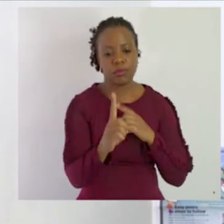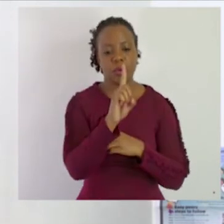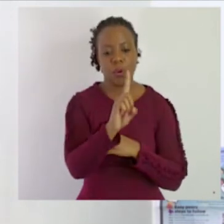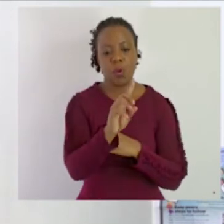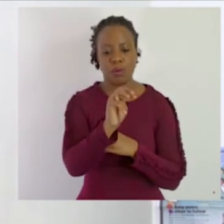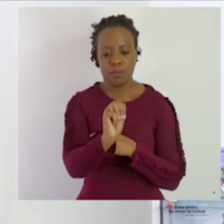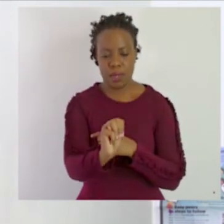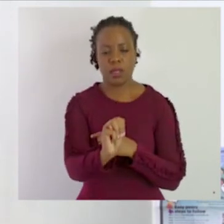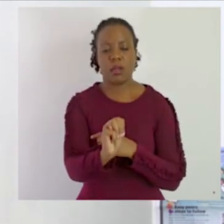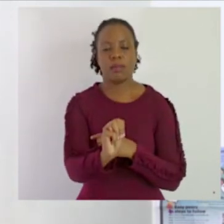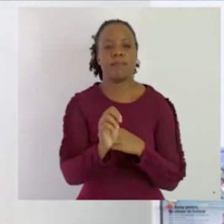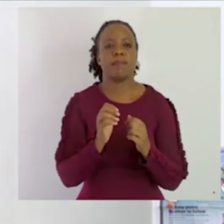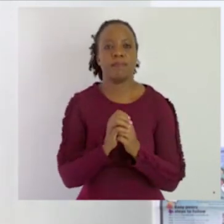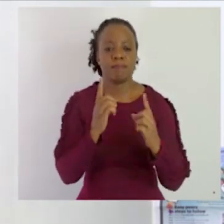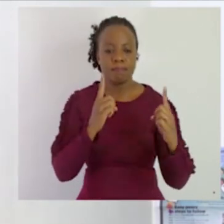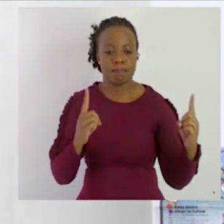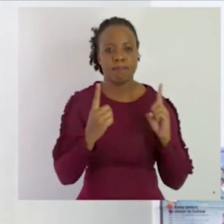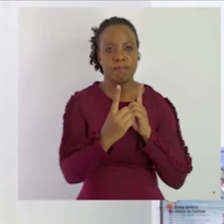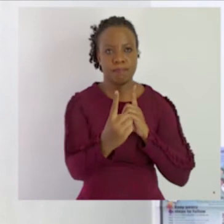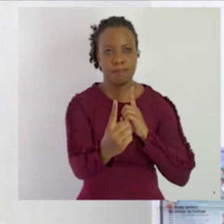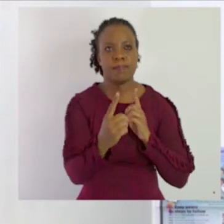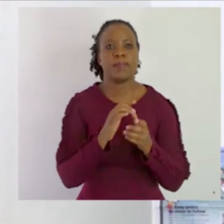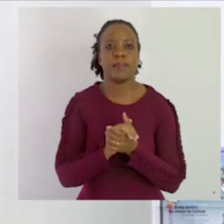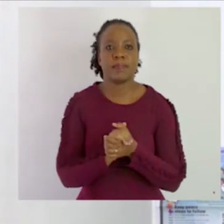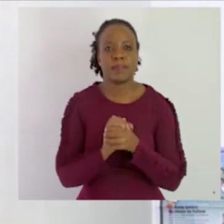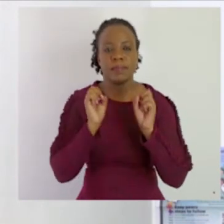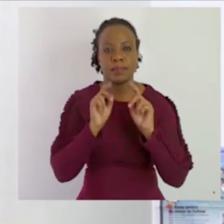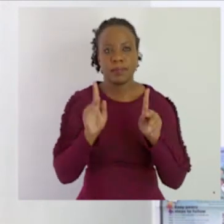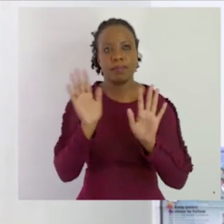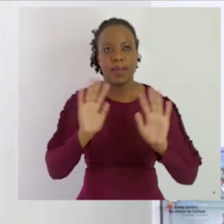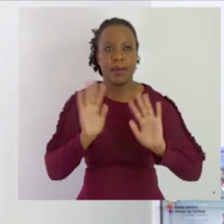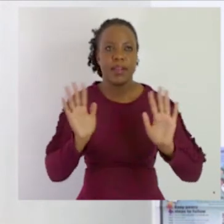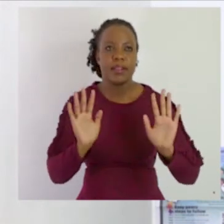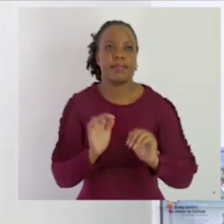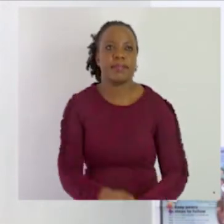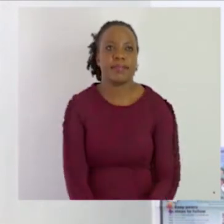observe the social distance. Okay, bye-bye.